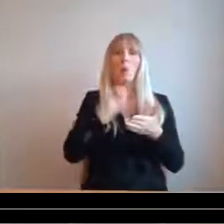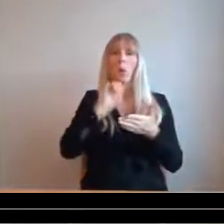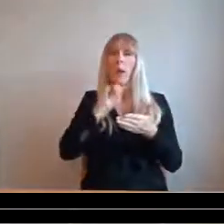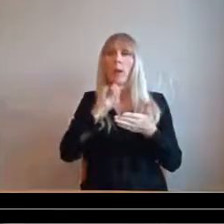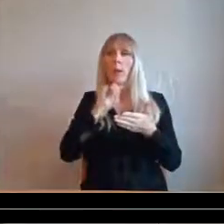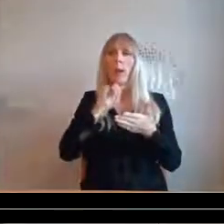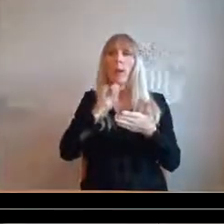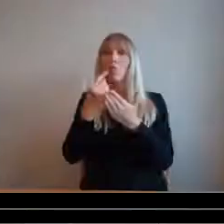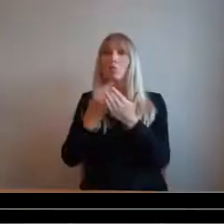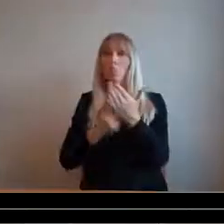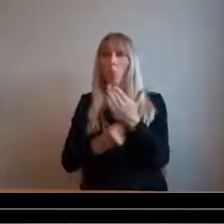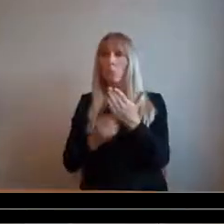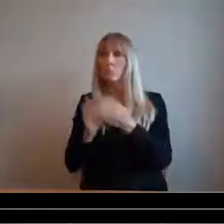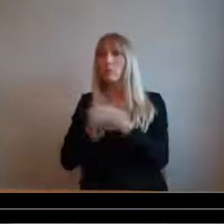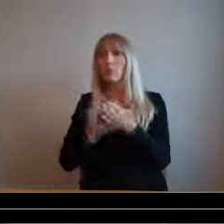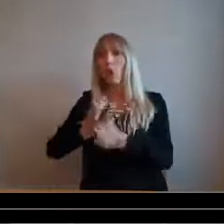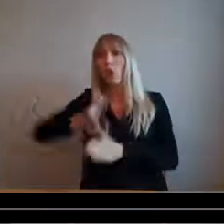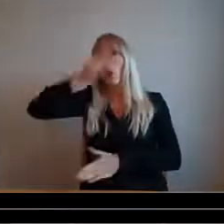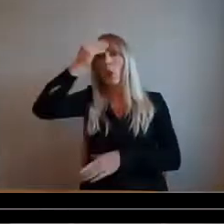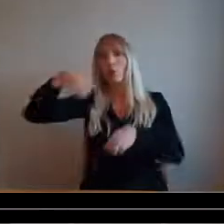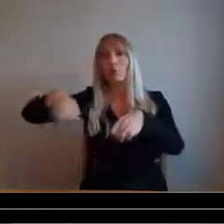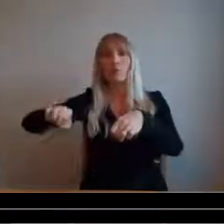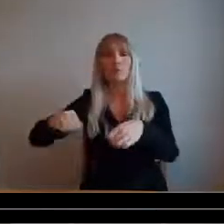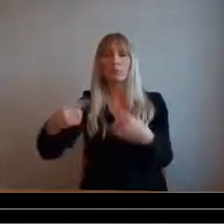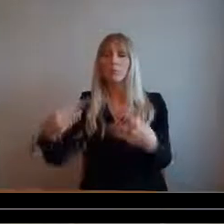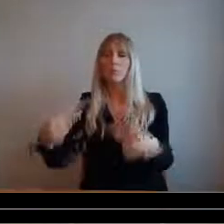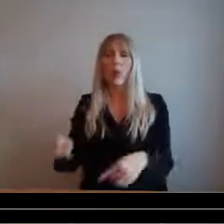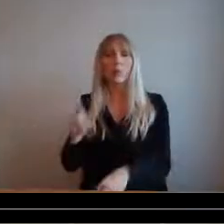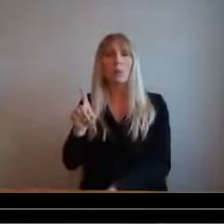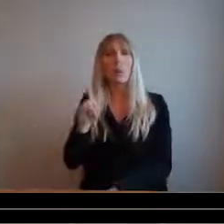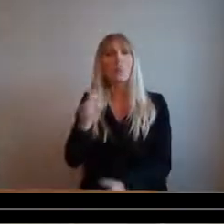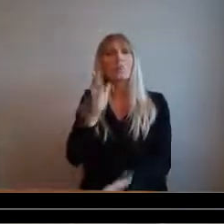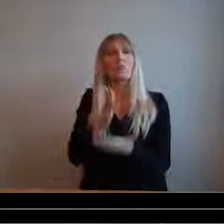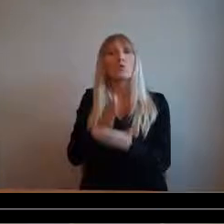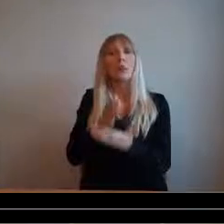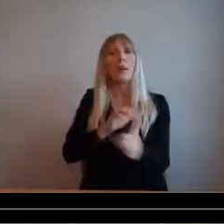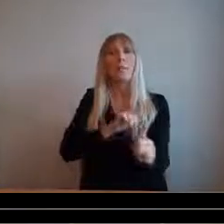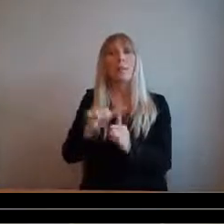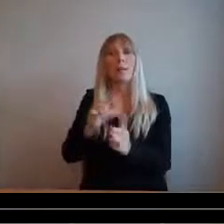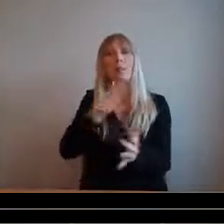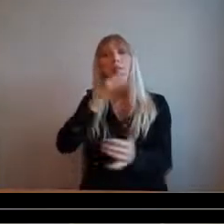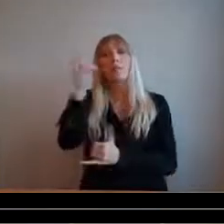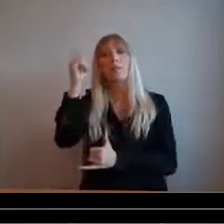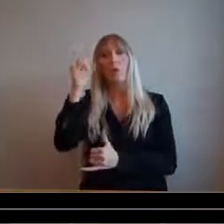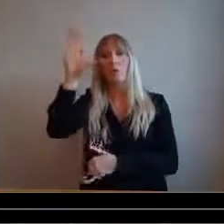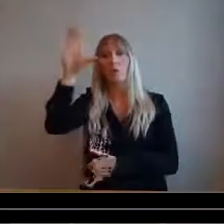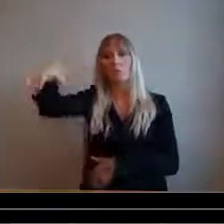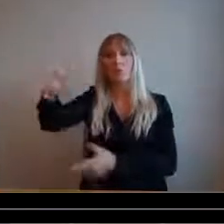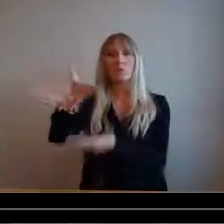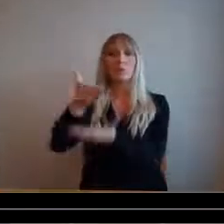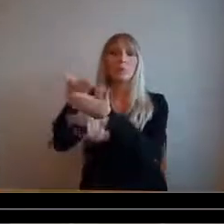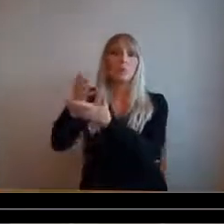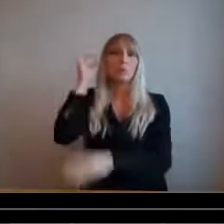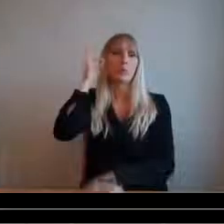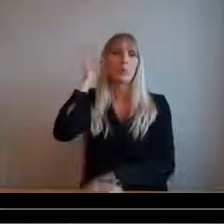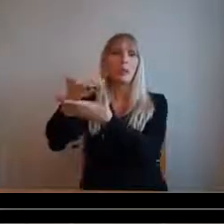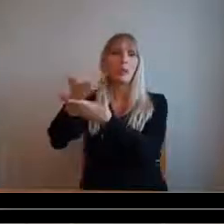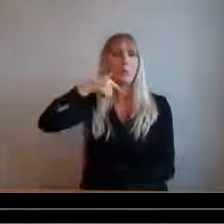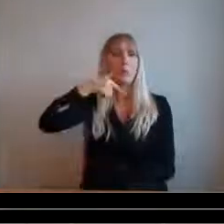restrictions. But for specifics on this, I'd recommend a call back and to speak to one of our operational team.